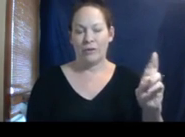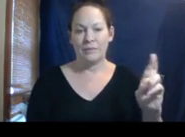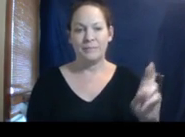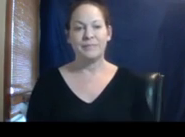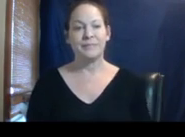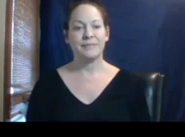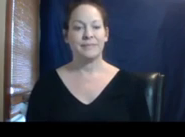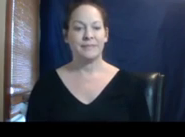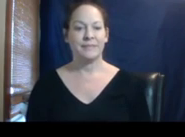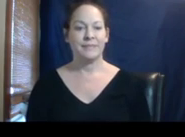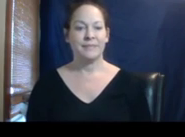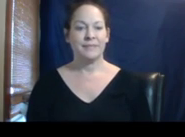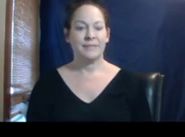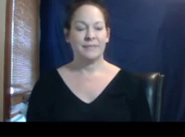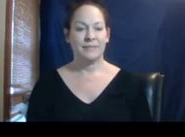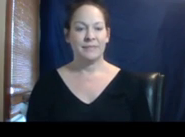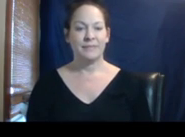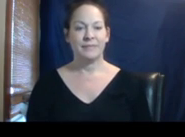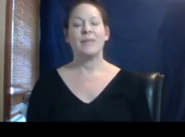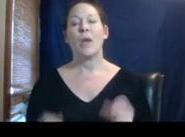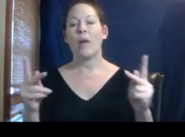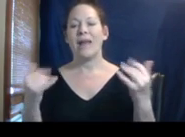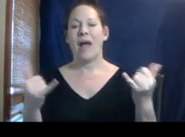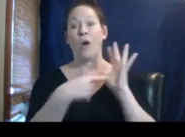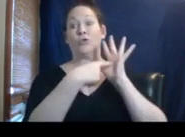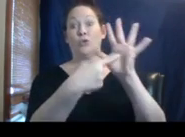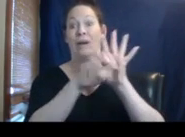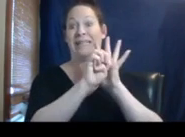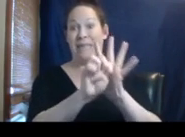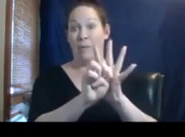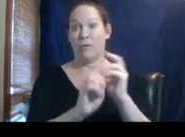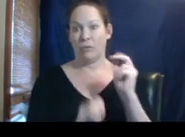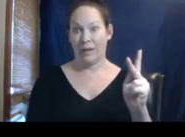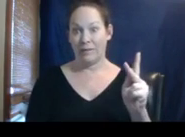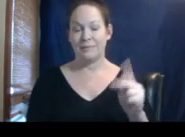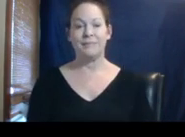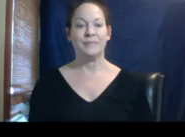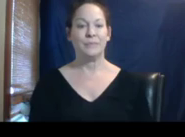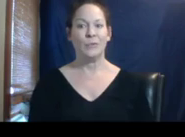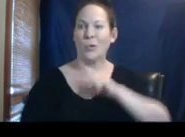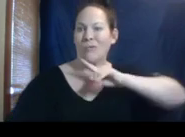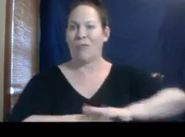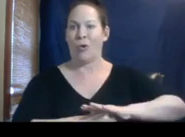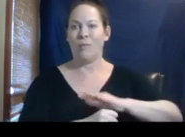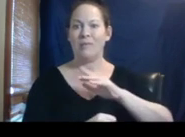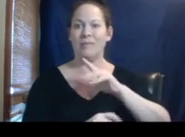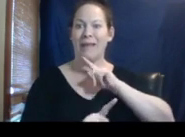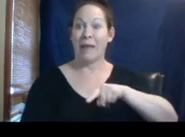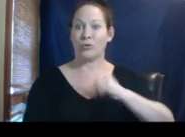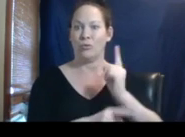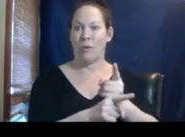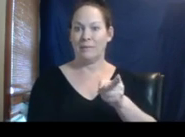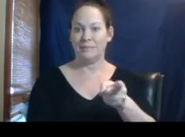All right, well, let's show this in action and verify the answer.